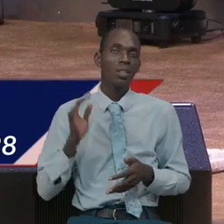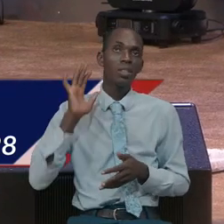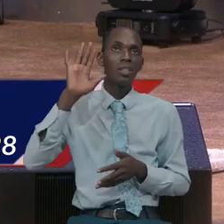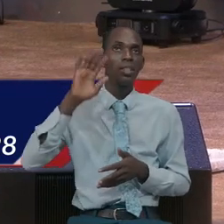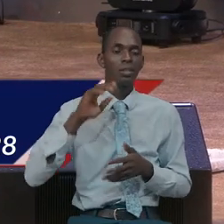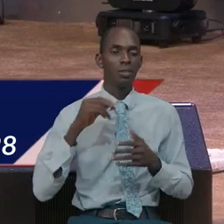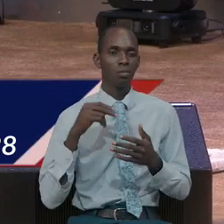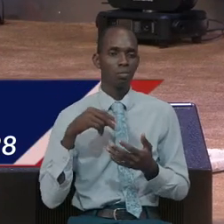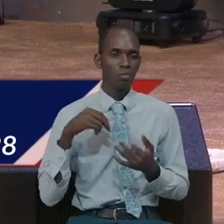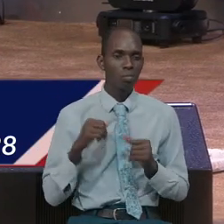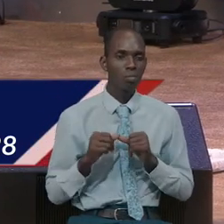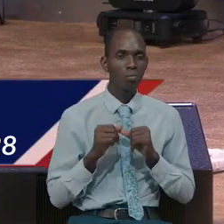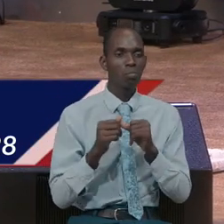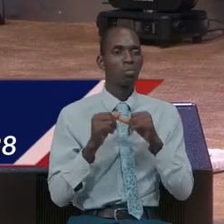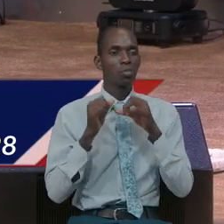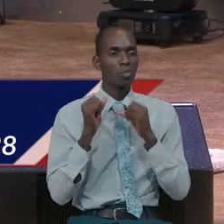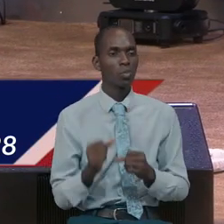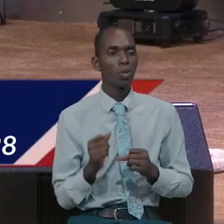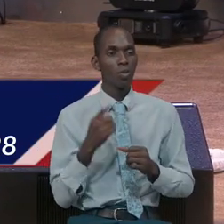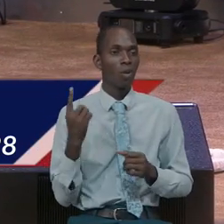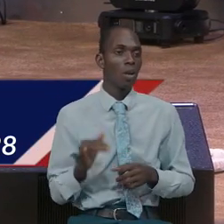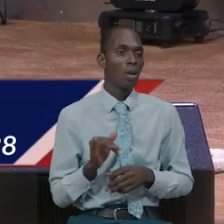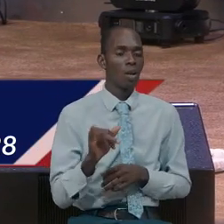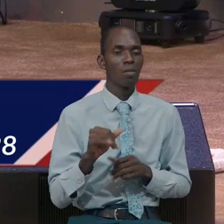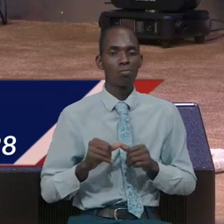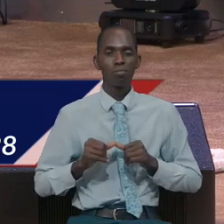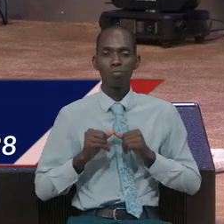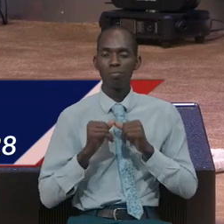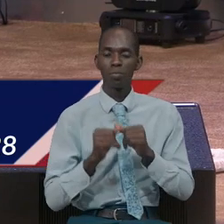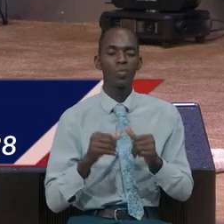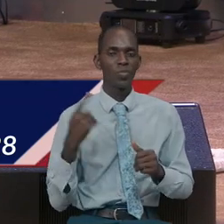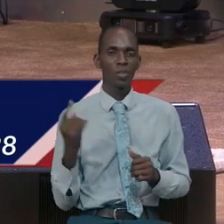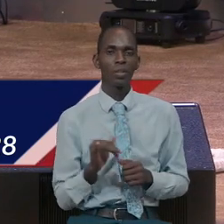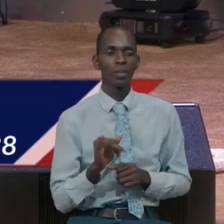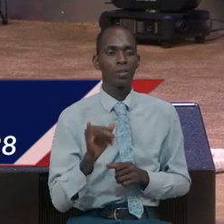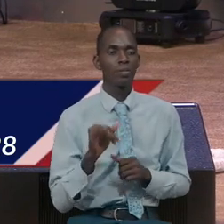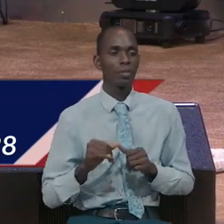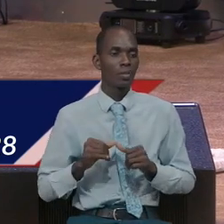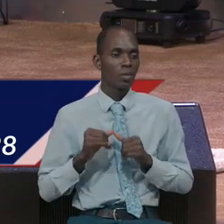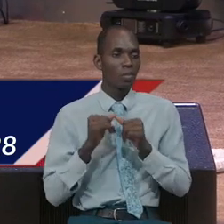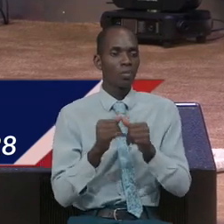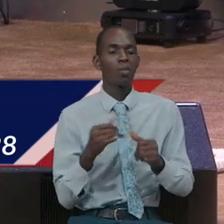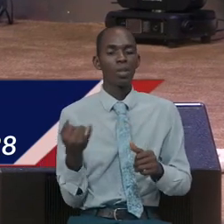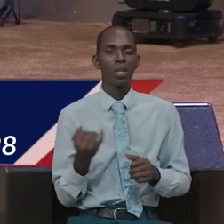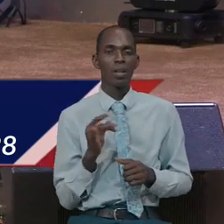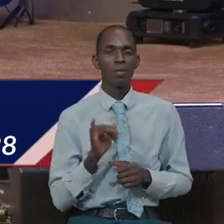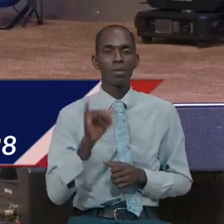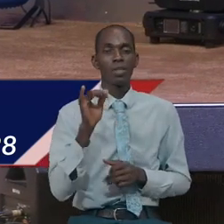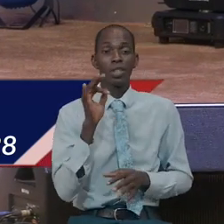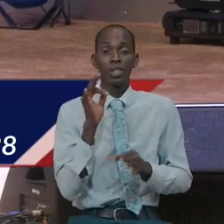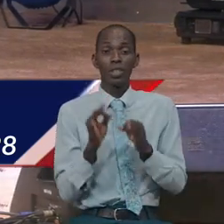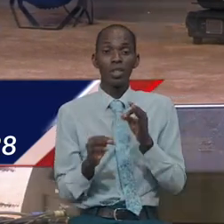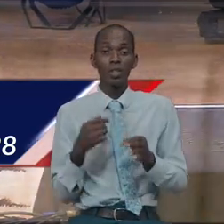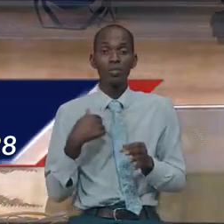steadfast forever, steadfast forever, steadfast forever, steadfast forever. If we are children